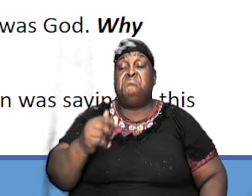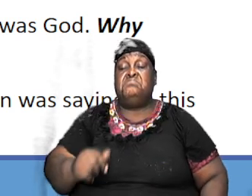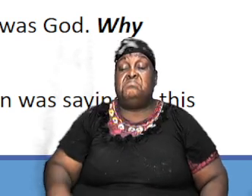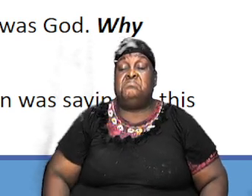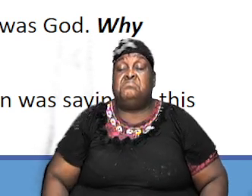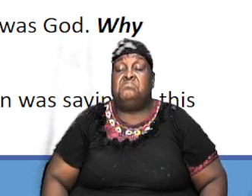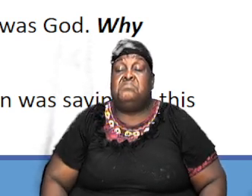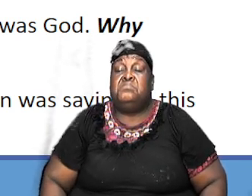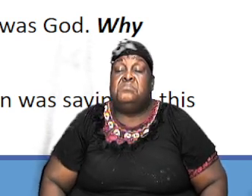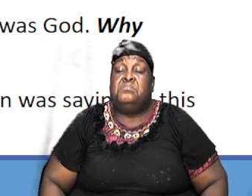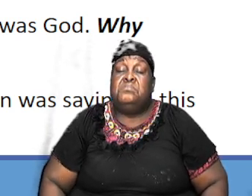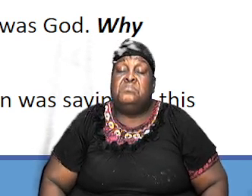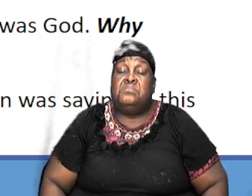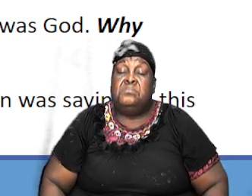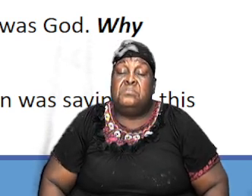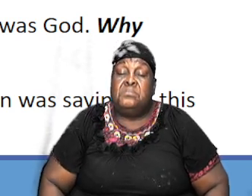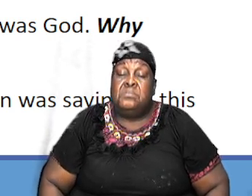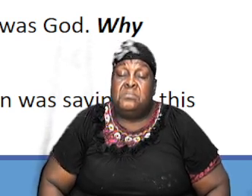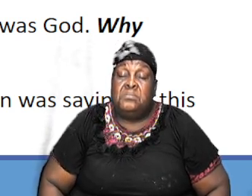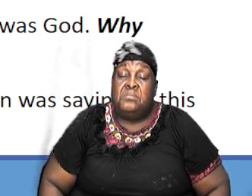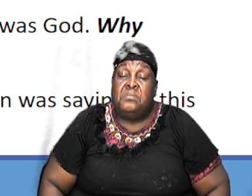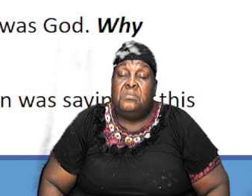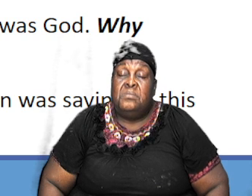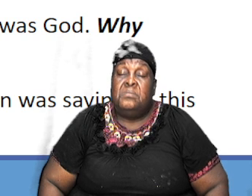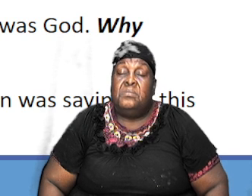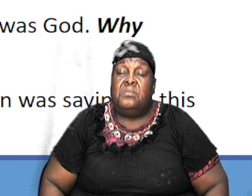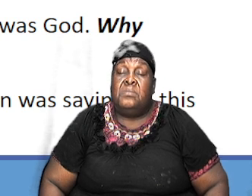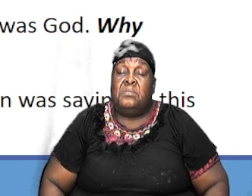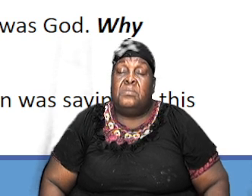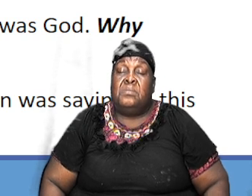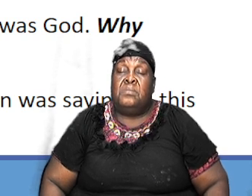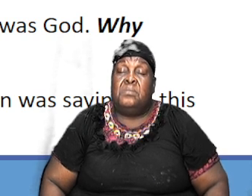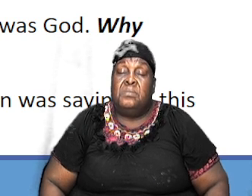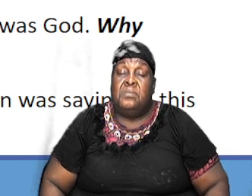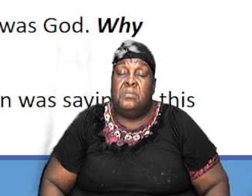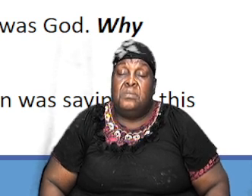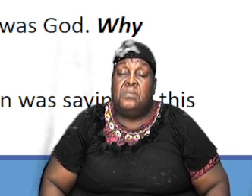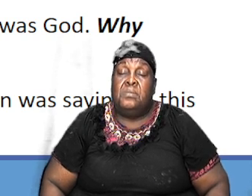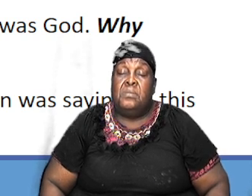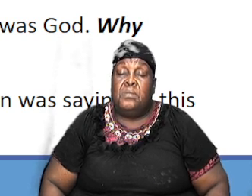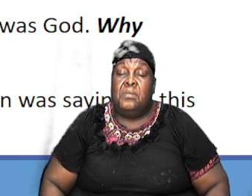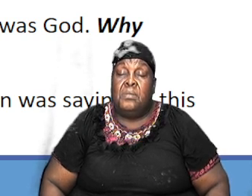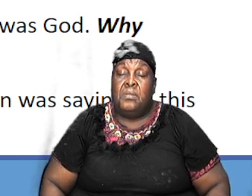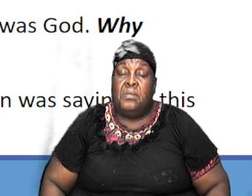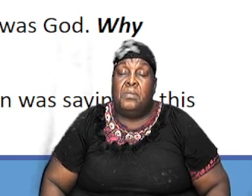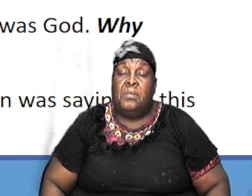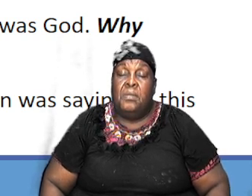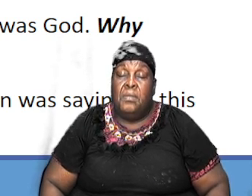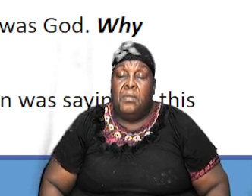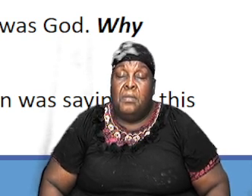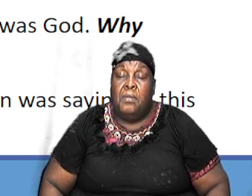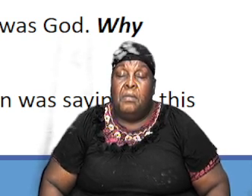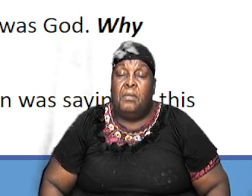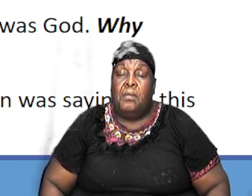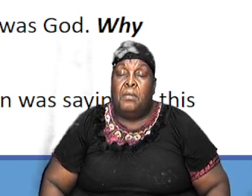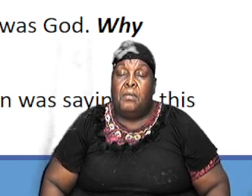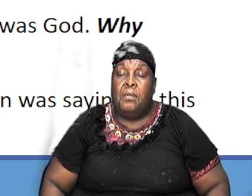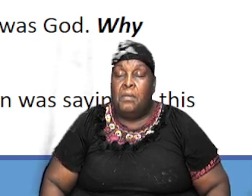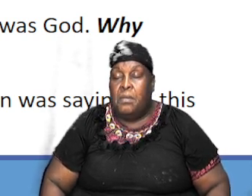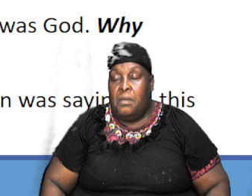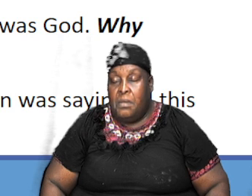I'm gonna go through and look for it later, because I want to see the response. I hope you understand the question. The question is,